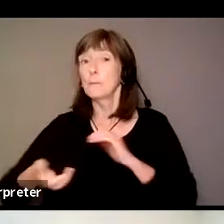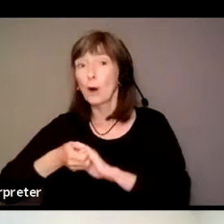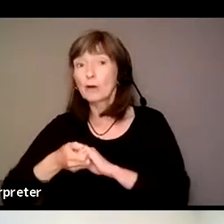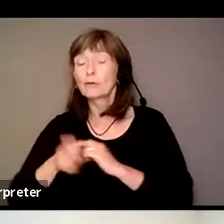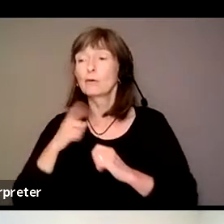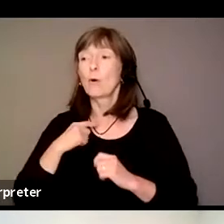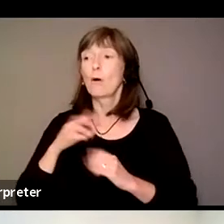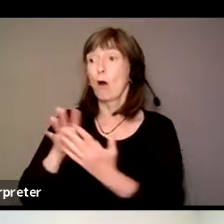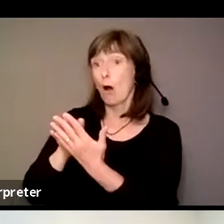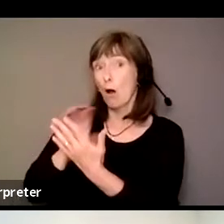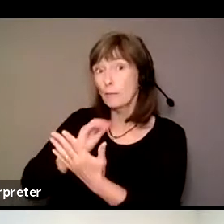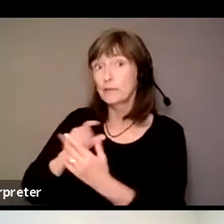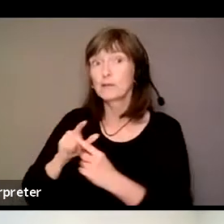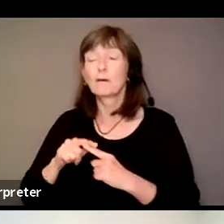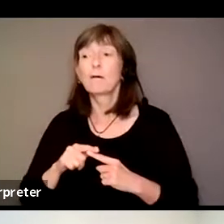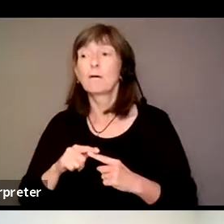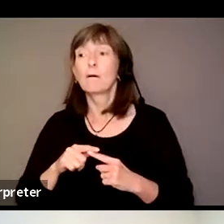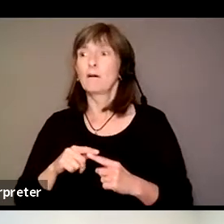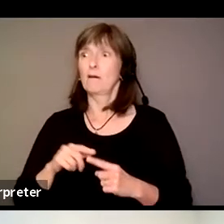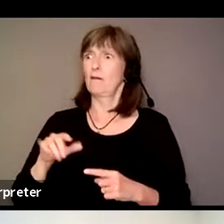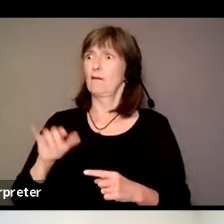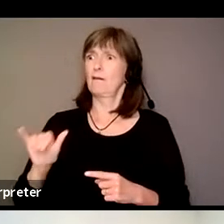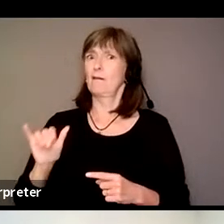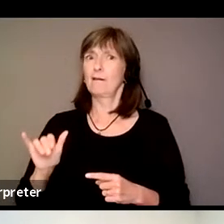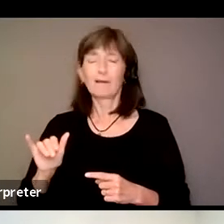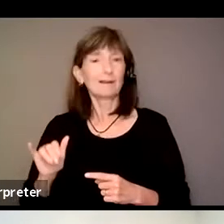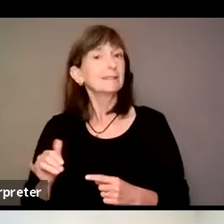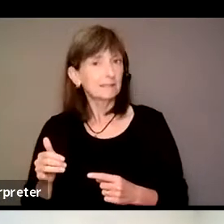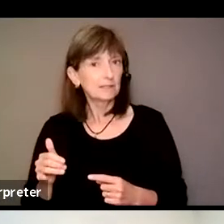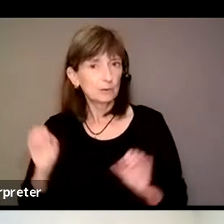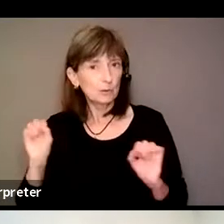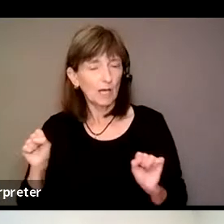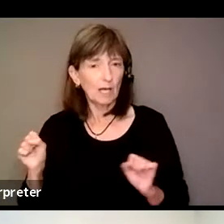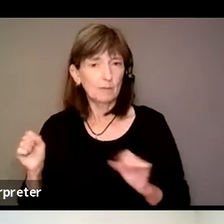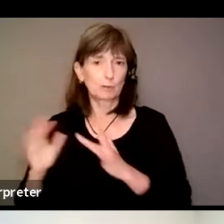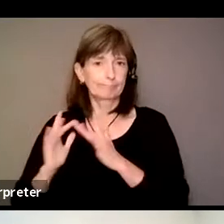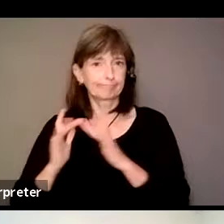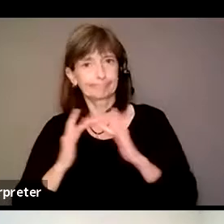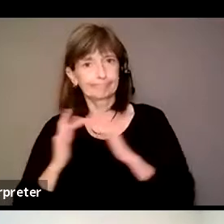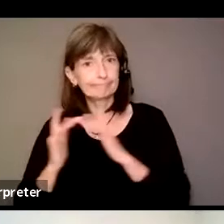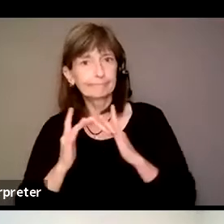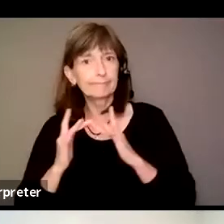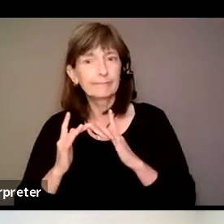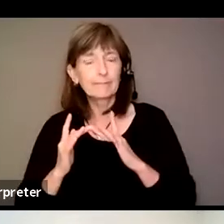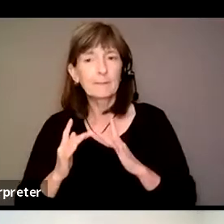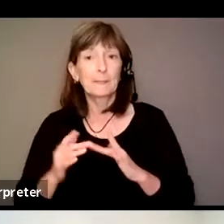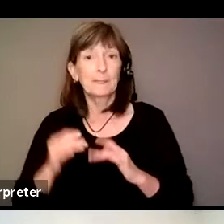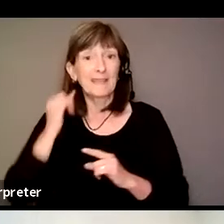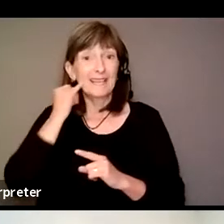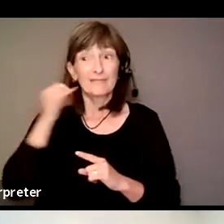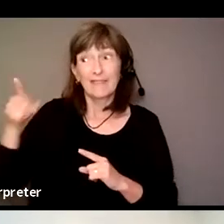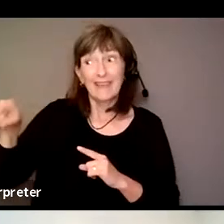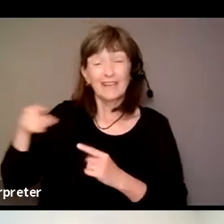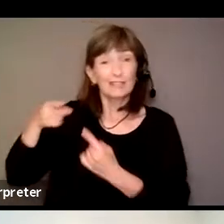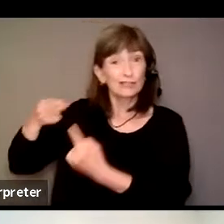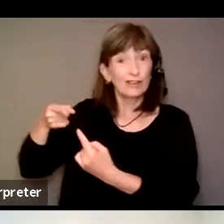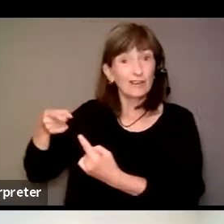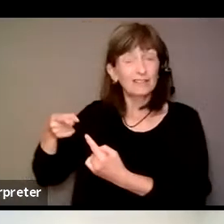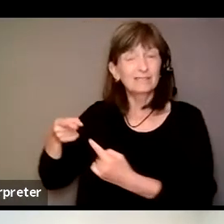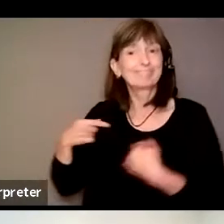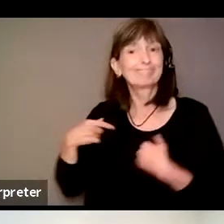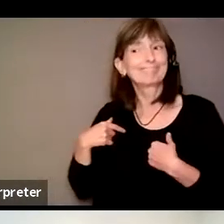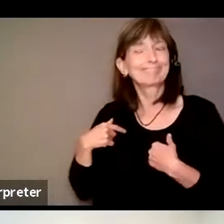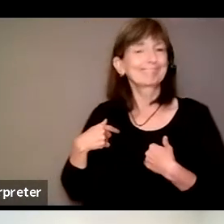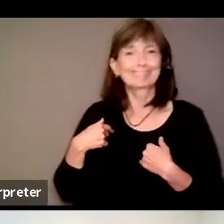things. You can learn from how they're doing things if it was the right way. If they struggle, then you know, let's try a